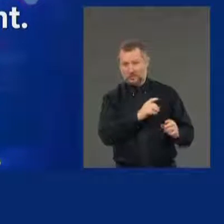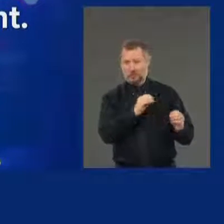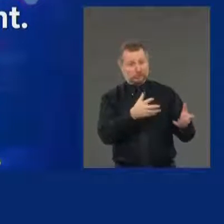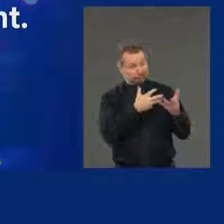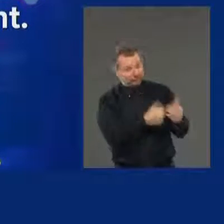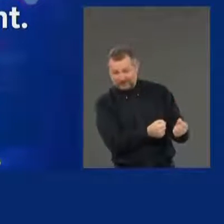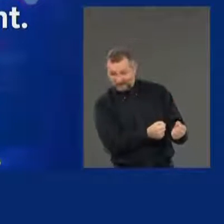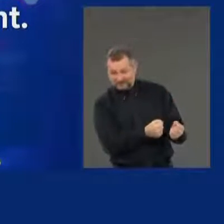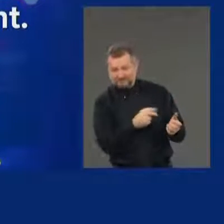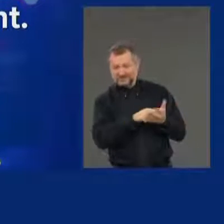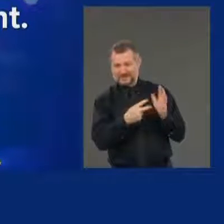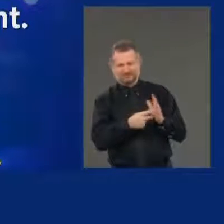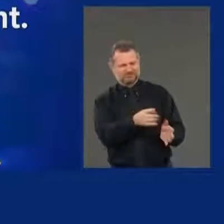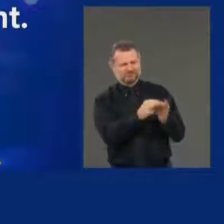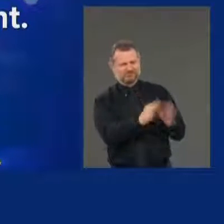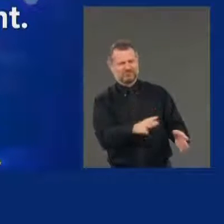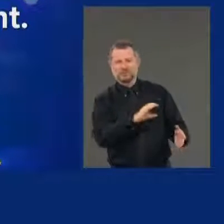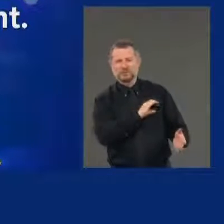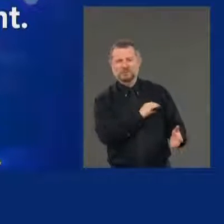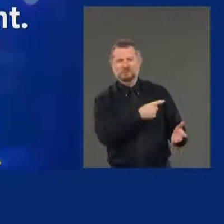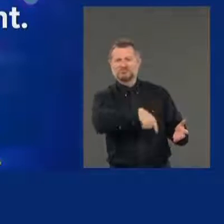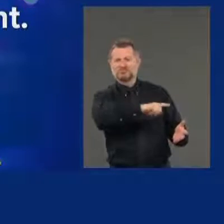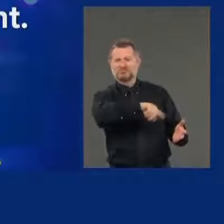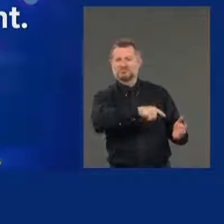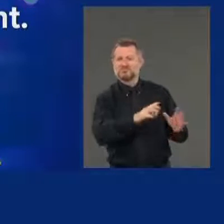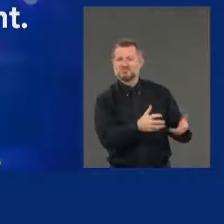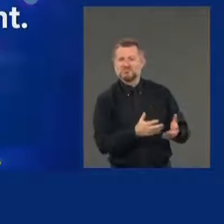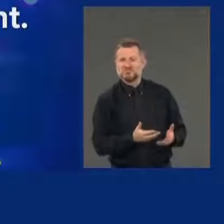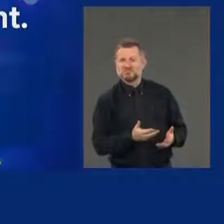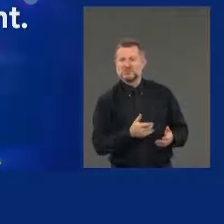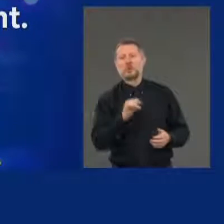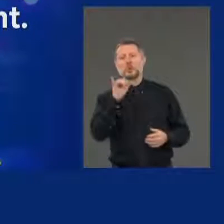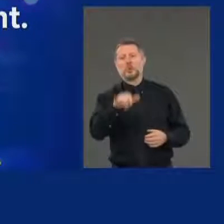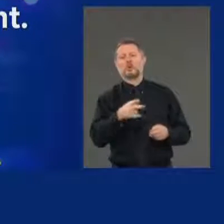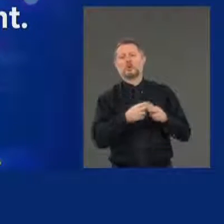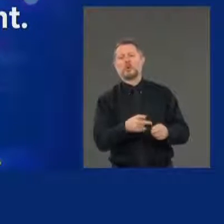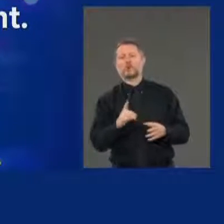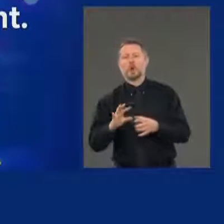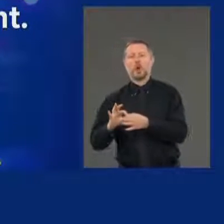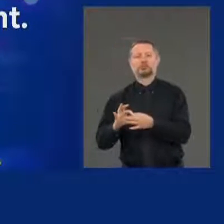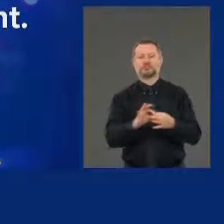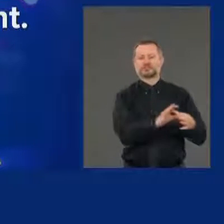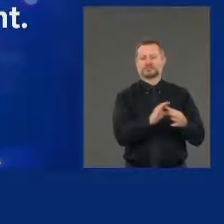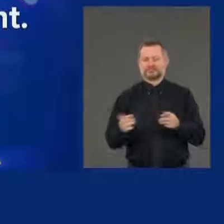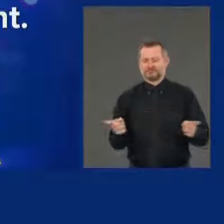working, and it's not going to work, because it's a relationship, and it's about trust and